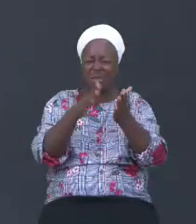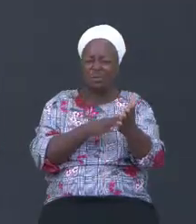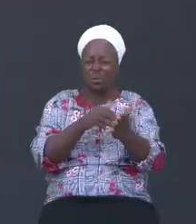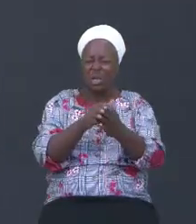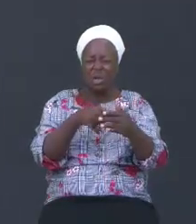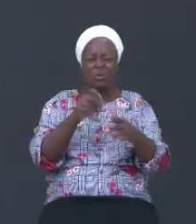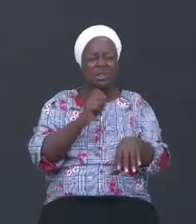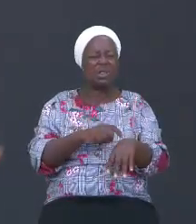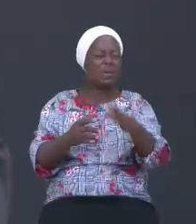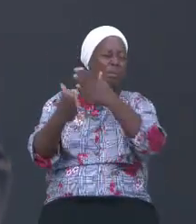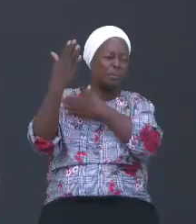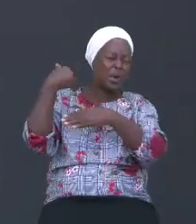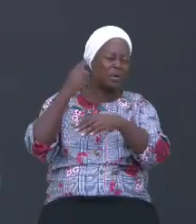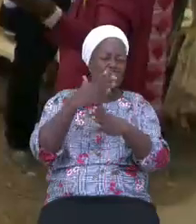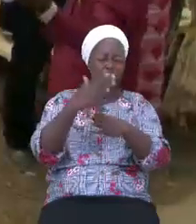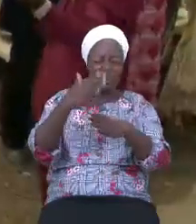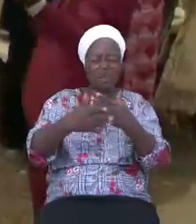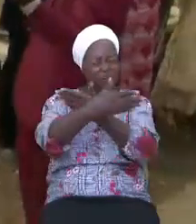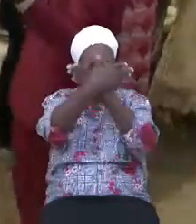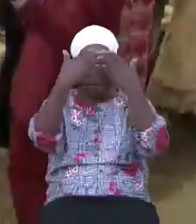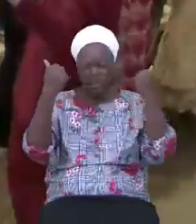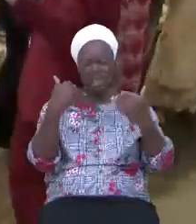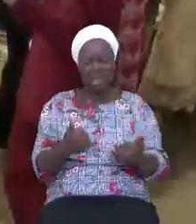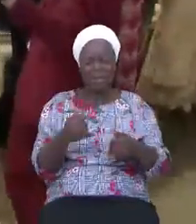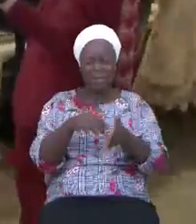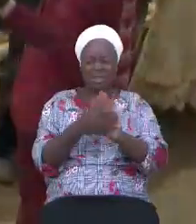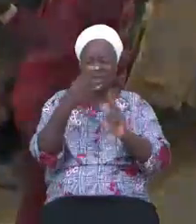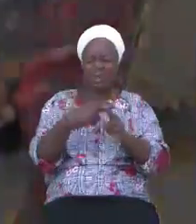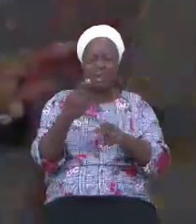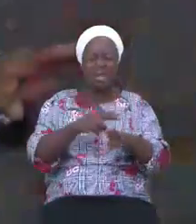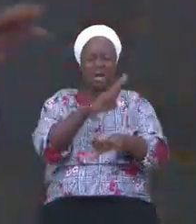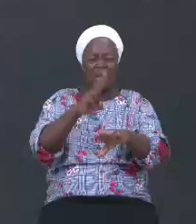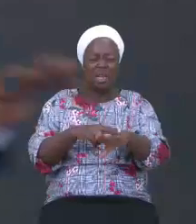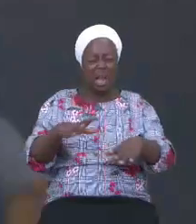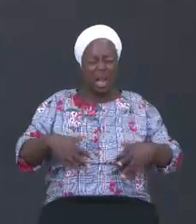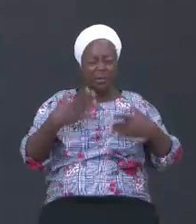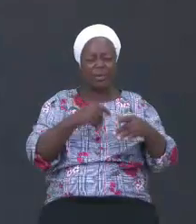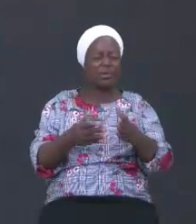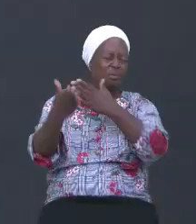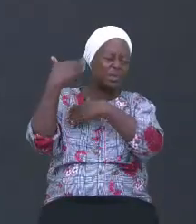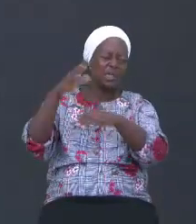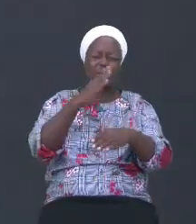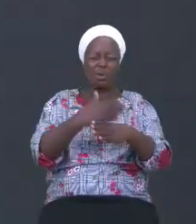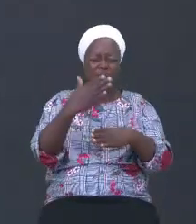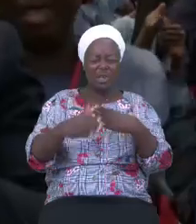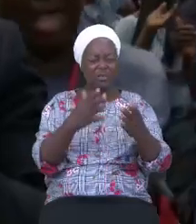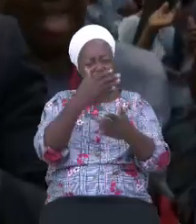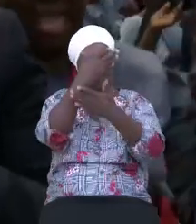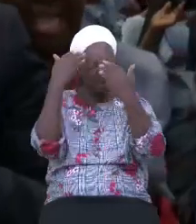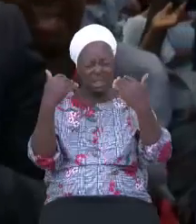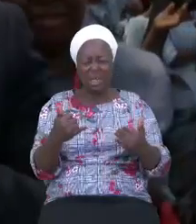the past be totally forgotten now. The ordinary life of the past be totally forgotten now.